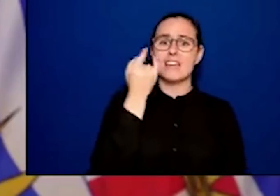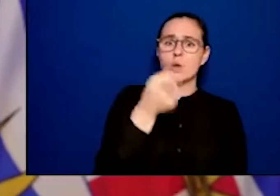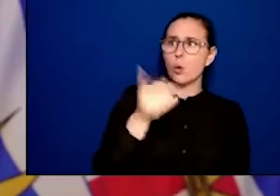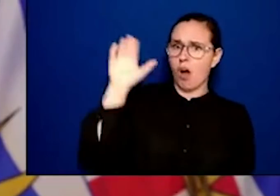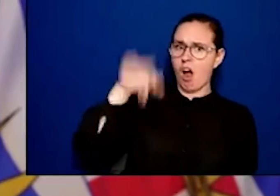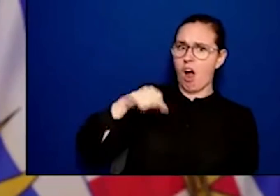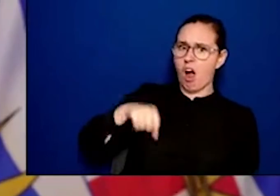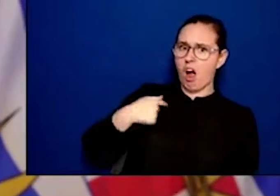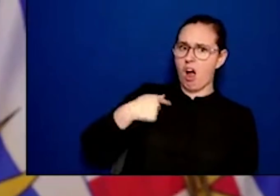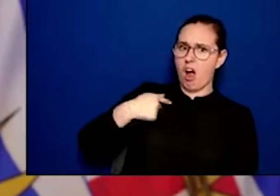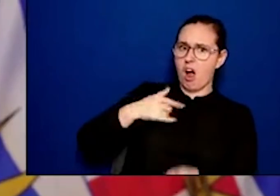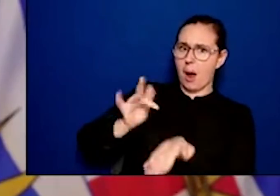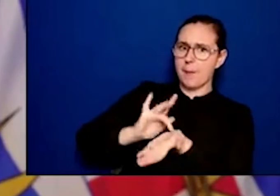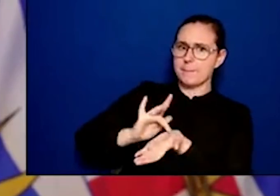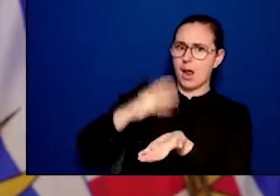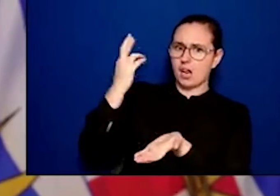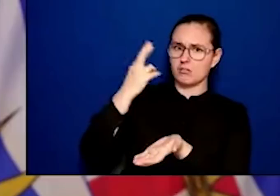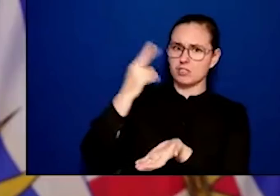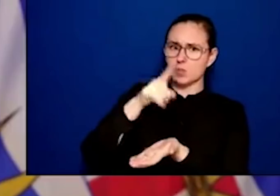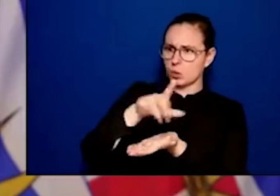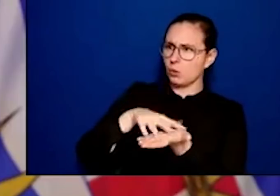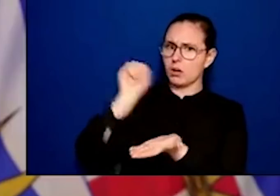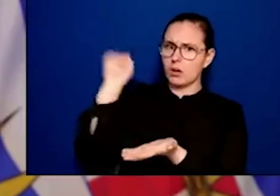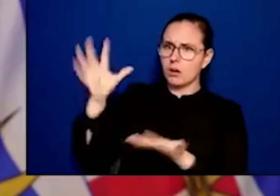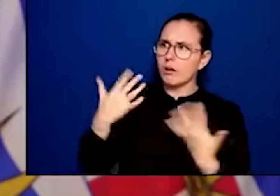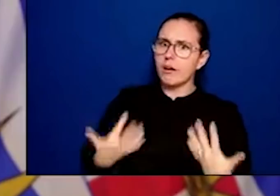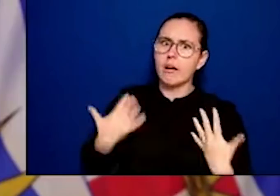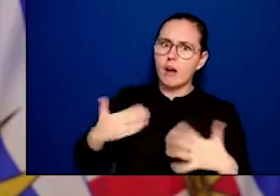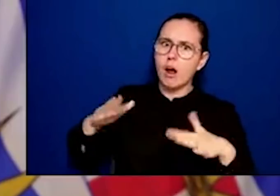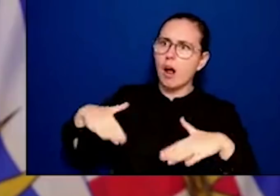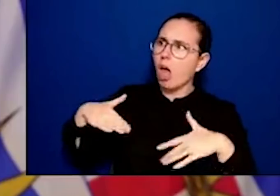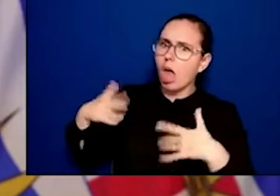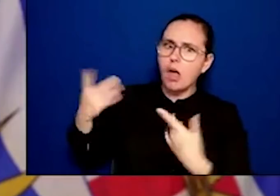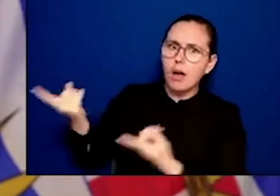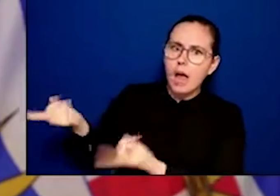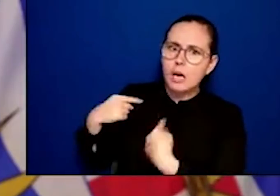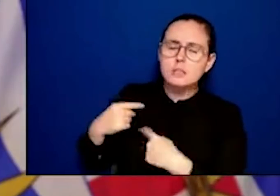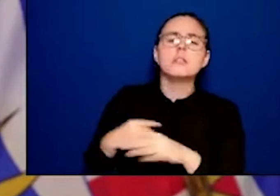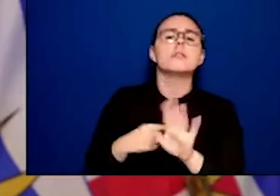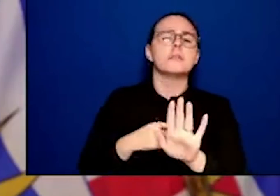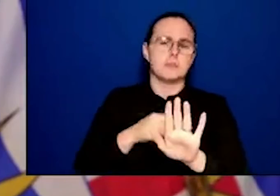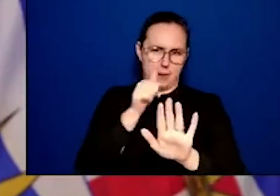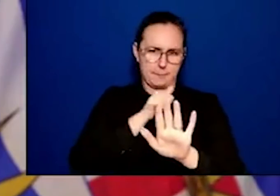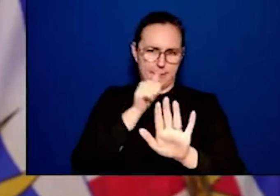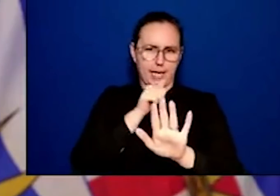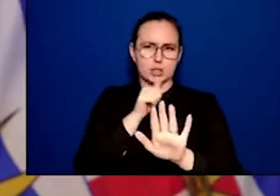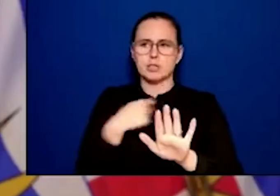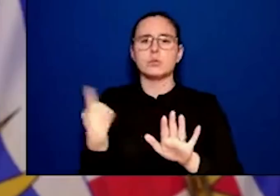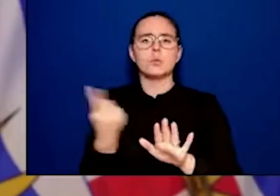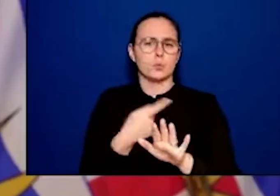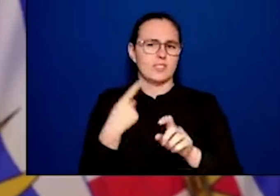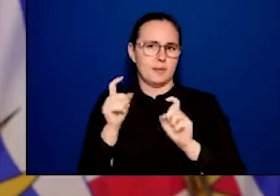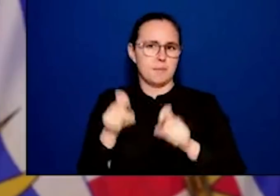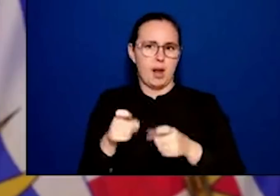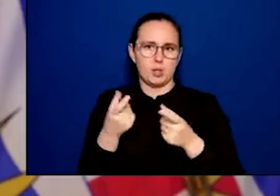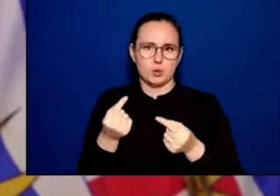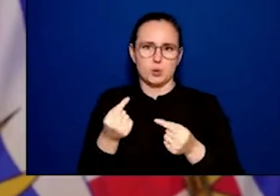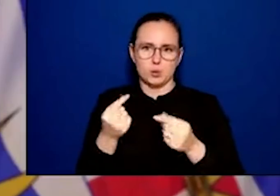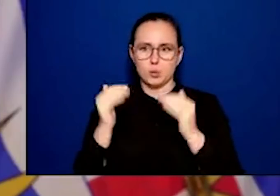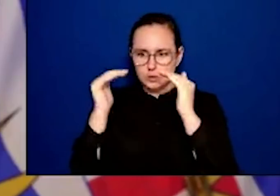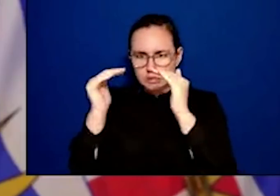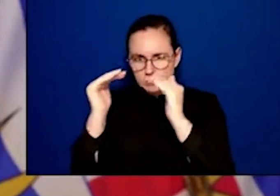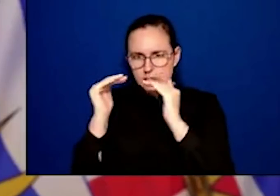as prescribed. So the forms that are required to request an official medical exemption